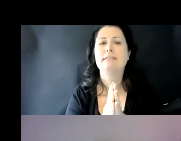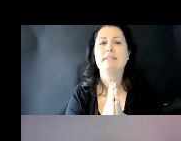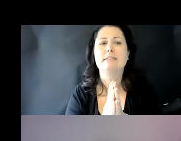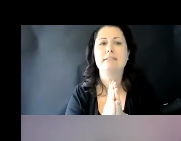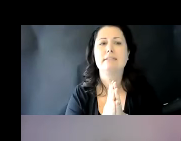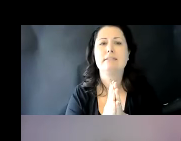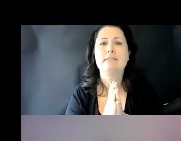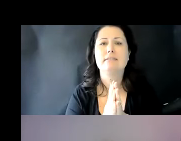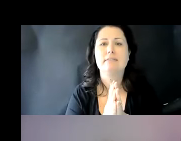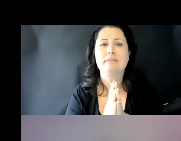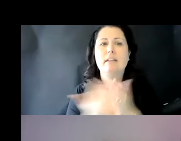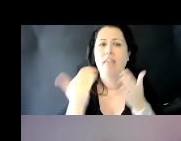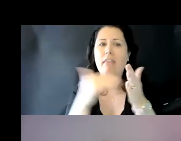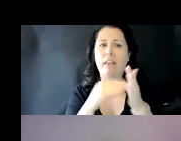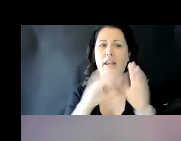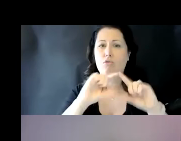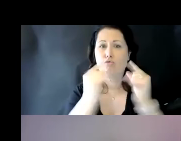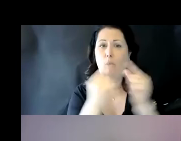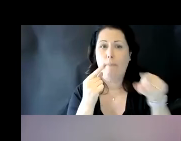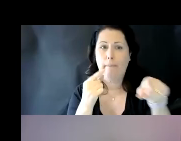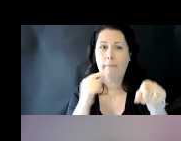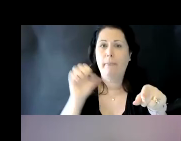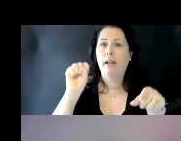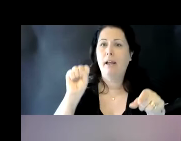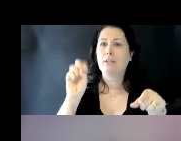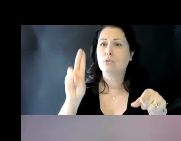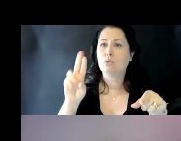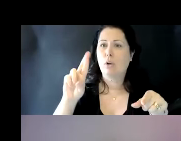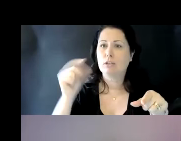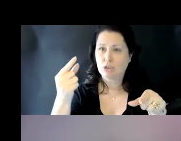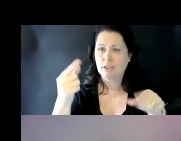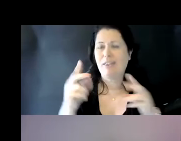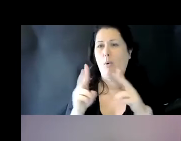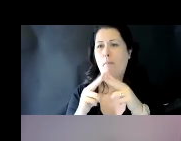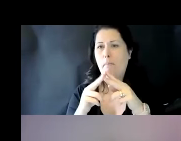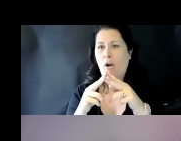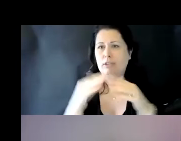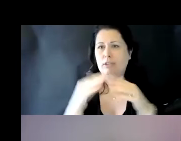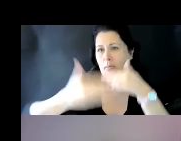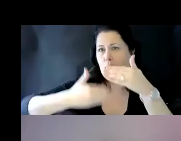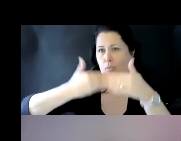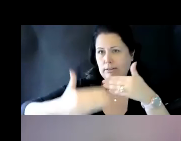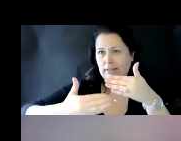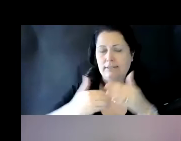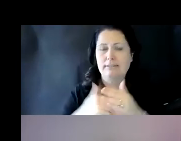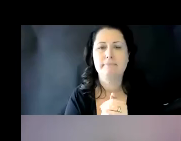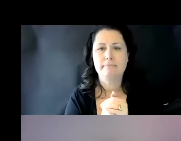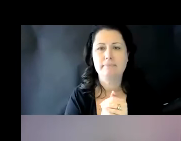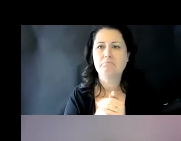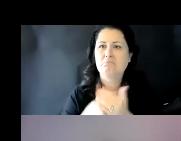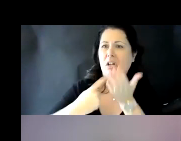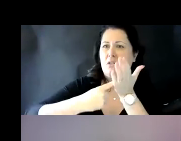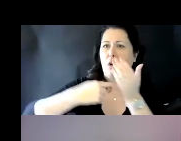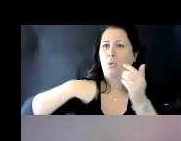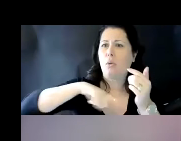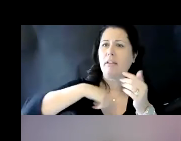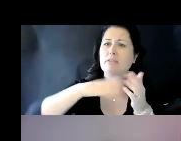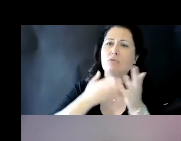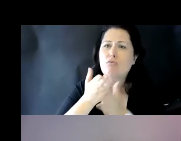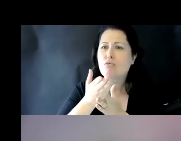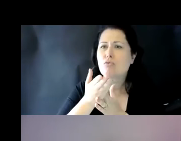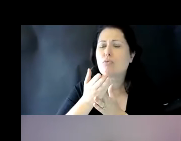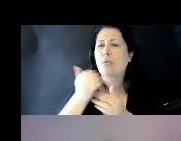critically, again, this group, our service user research group, who are our partners in the process, who talked us through and went with